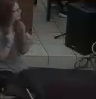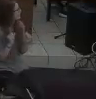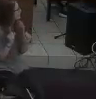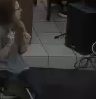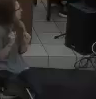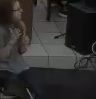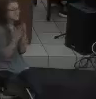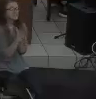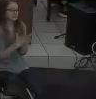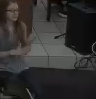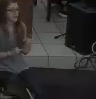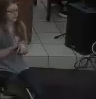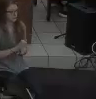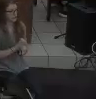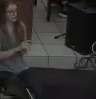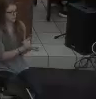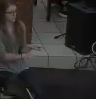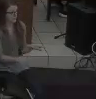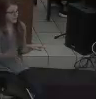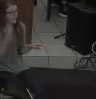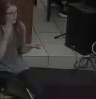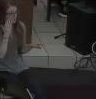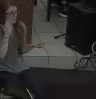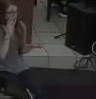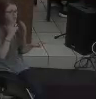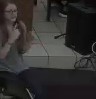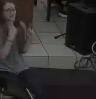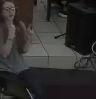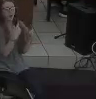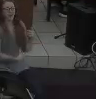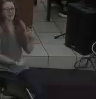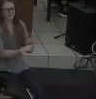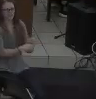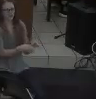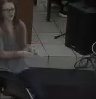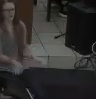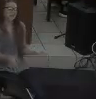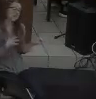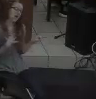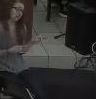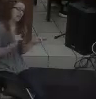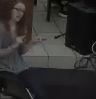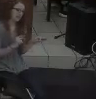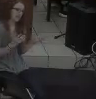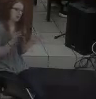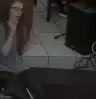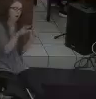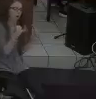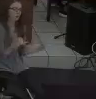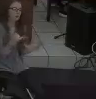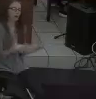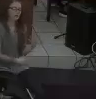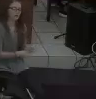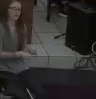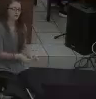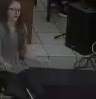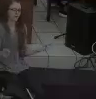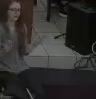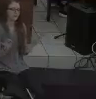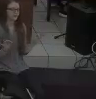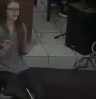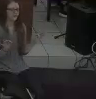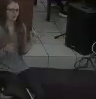Some churches that I know say one additional phrase, and I like it. I just want to bring it up today, I think.